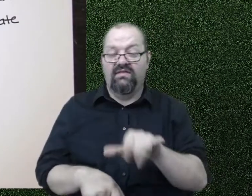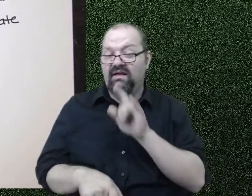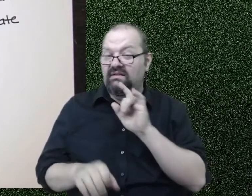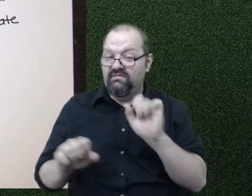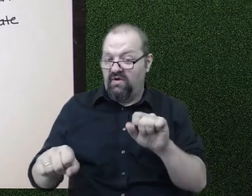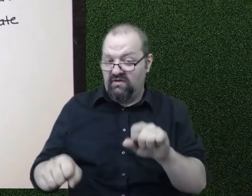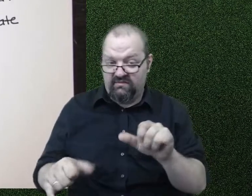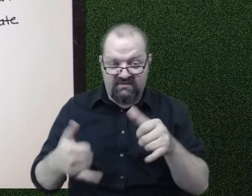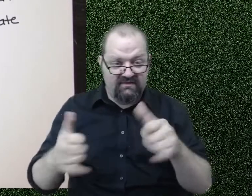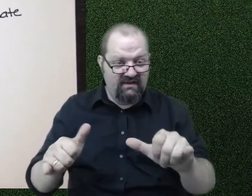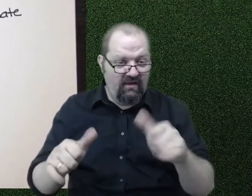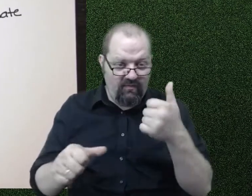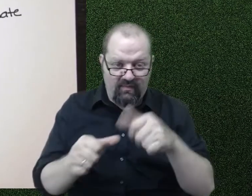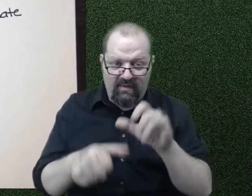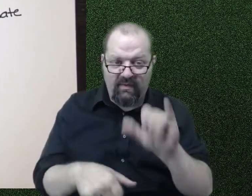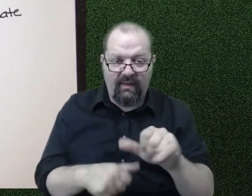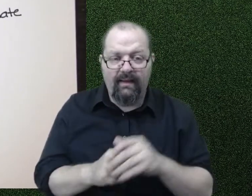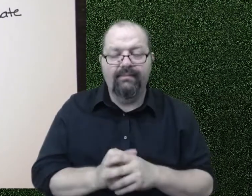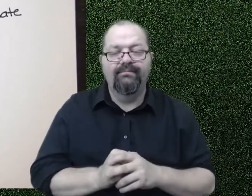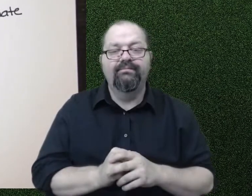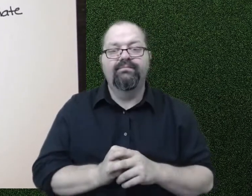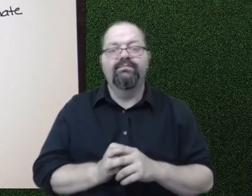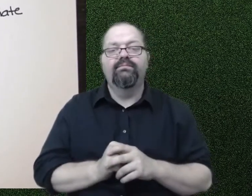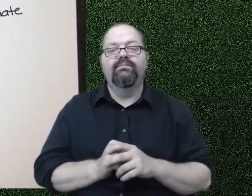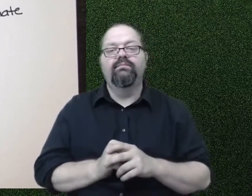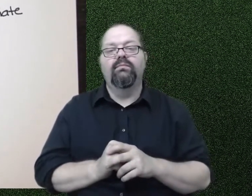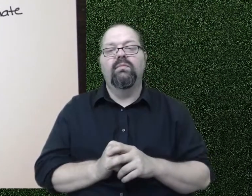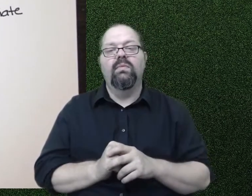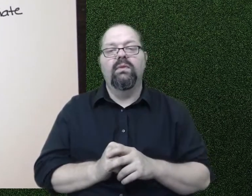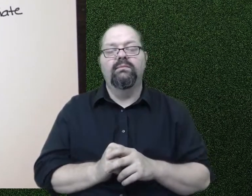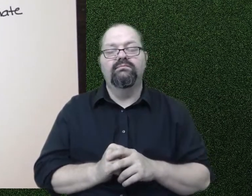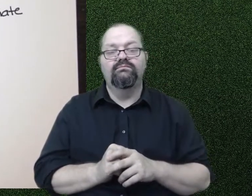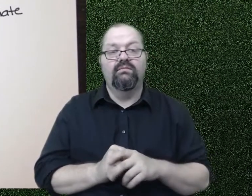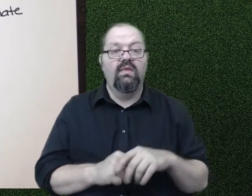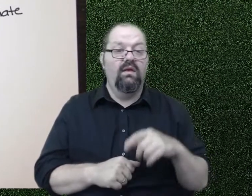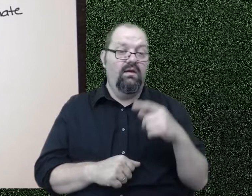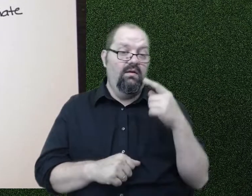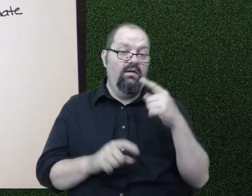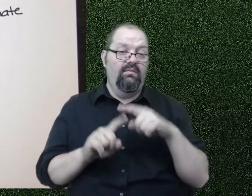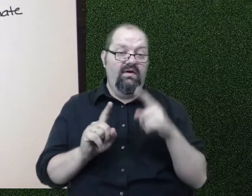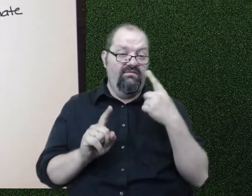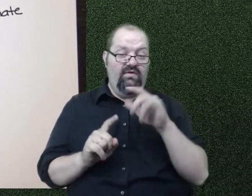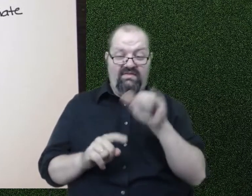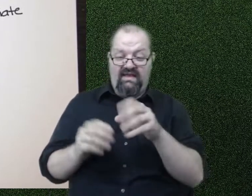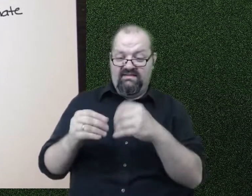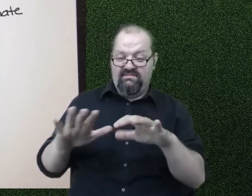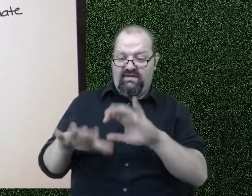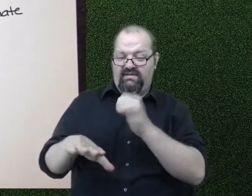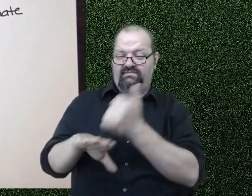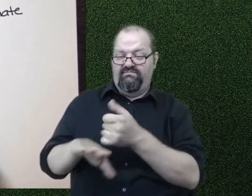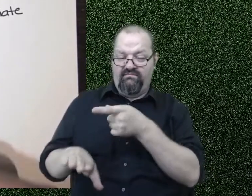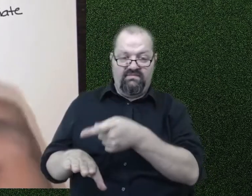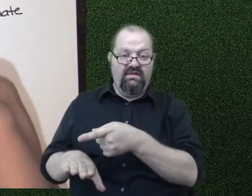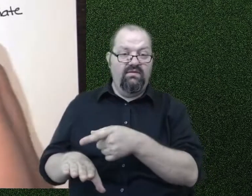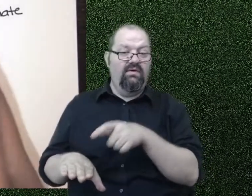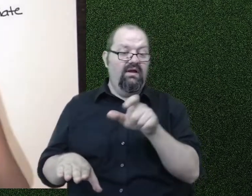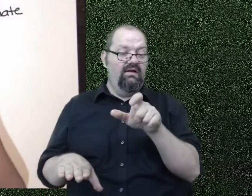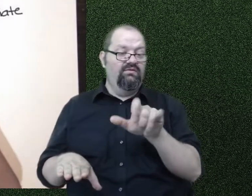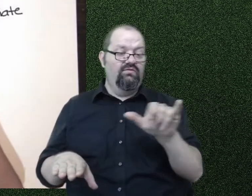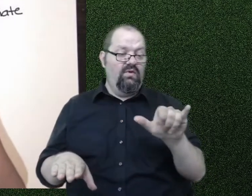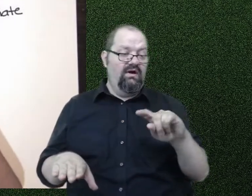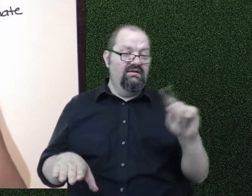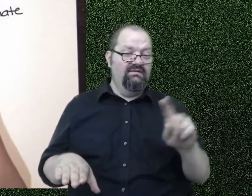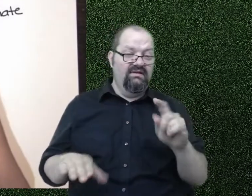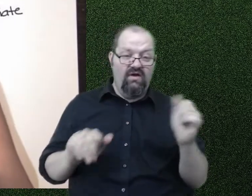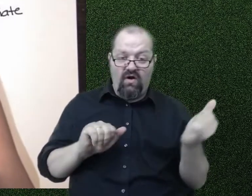possible. And this space that I'm in, where x, y, and z are all positive,